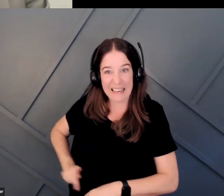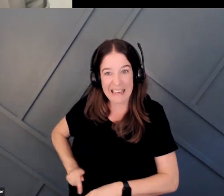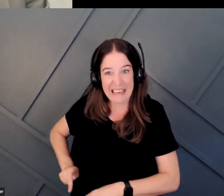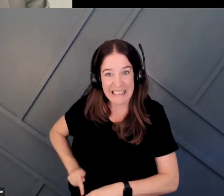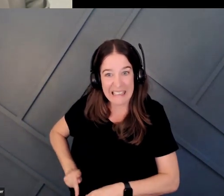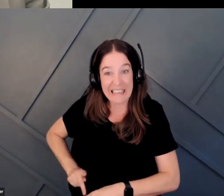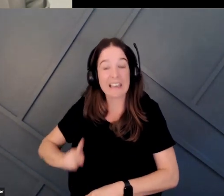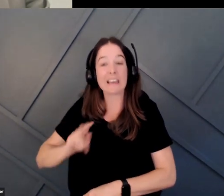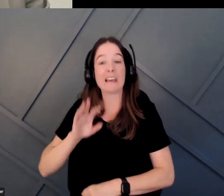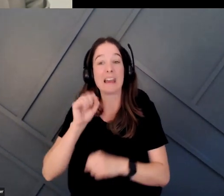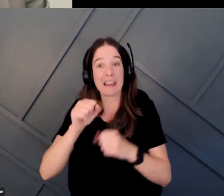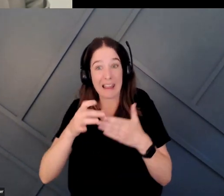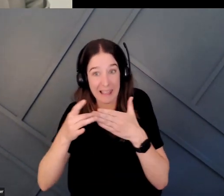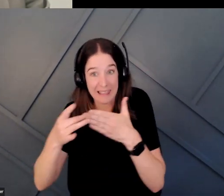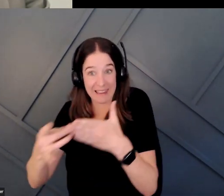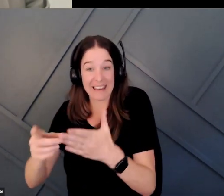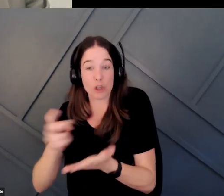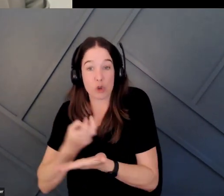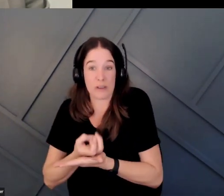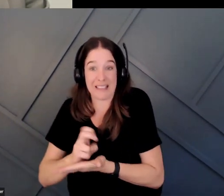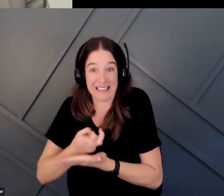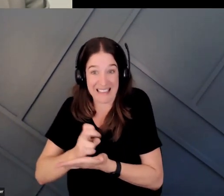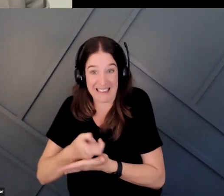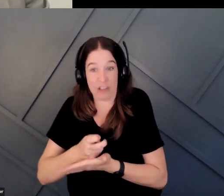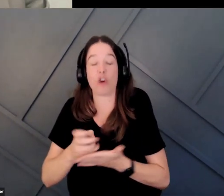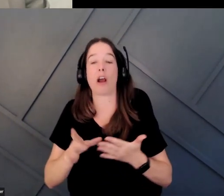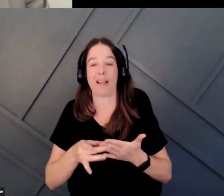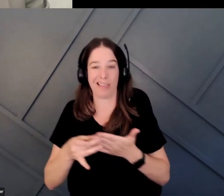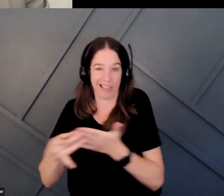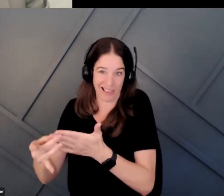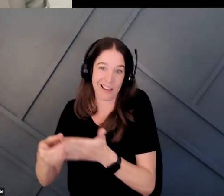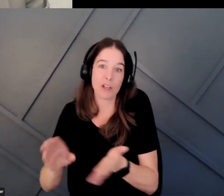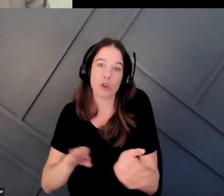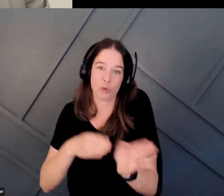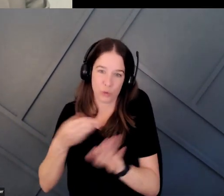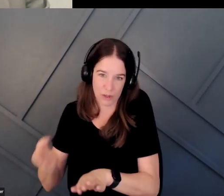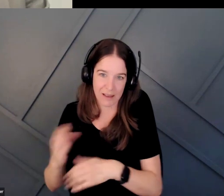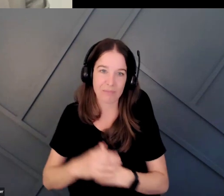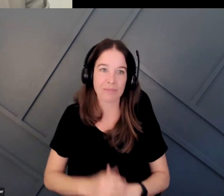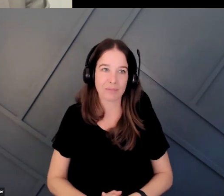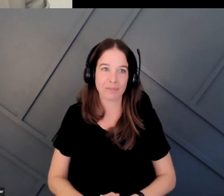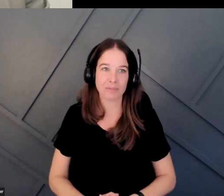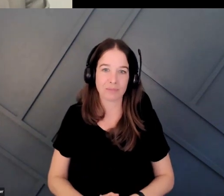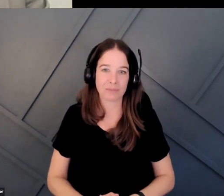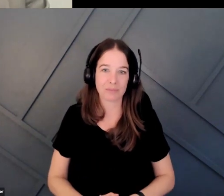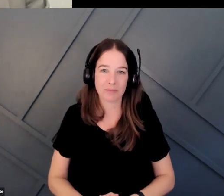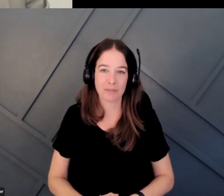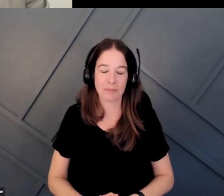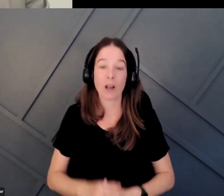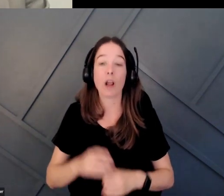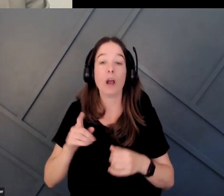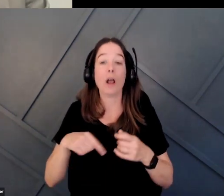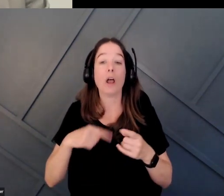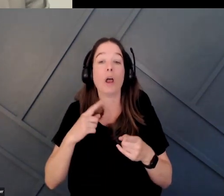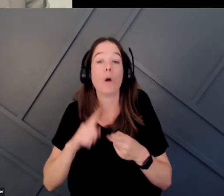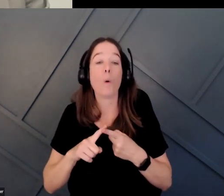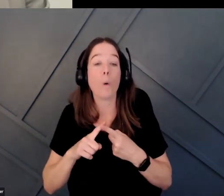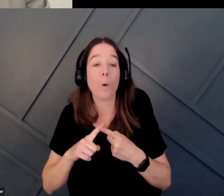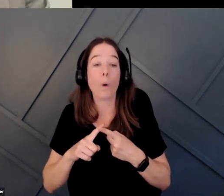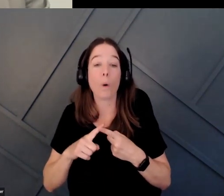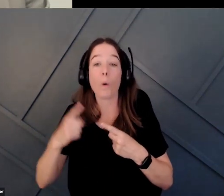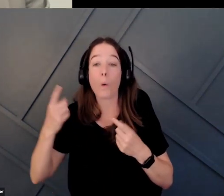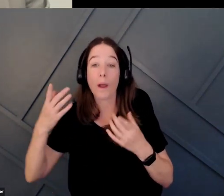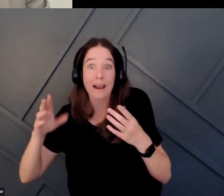death. Now, unlike dry heat, humidity heightens the risk by making it feel even hotter than